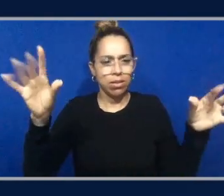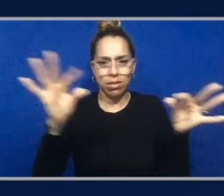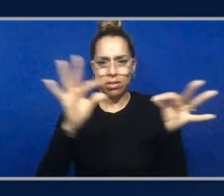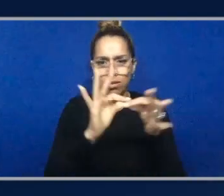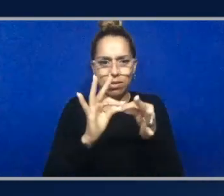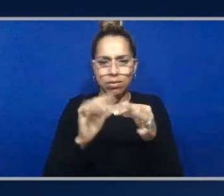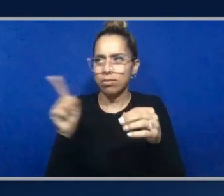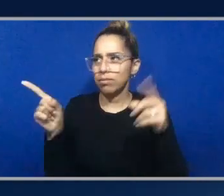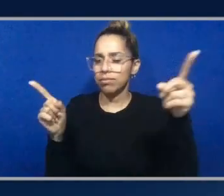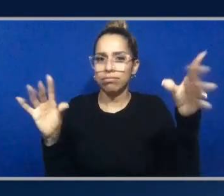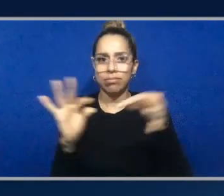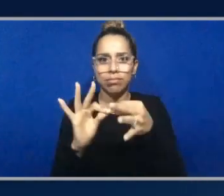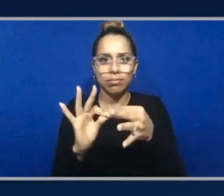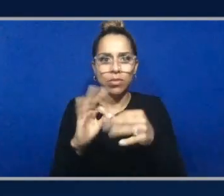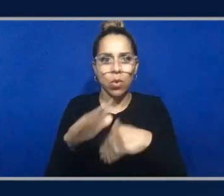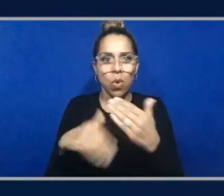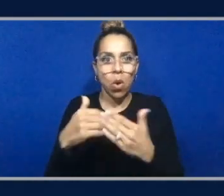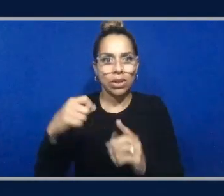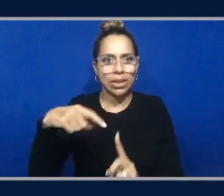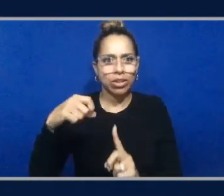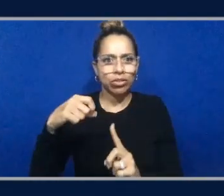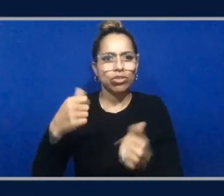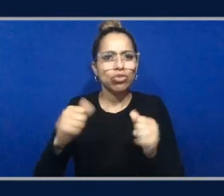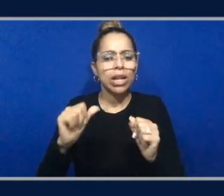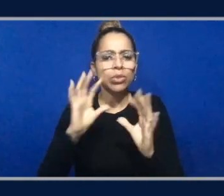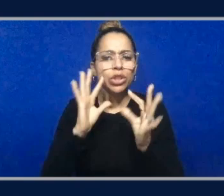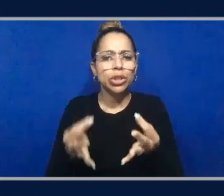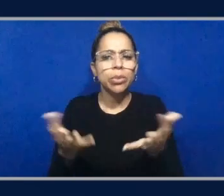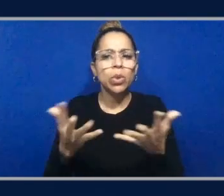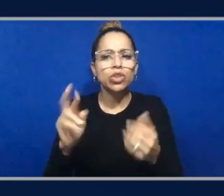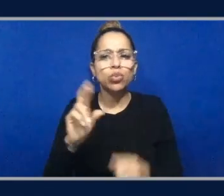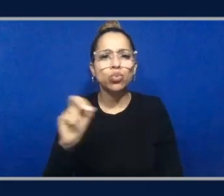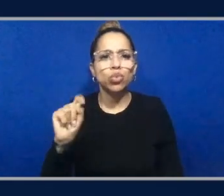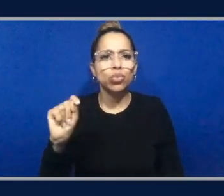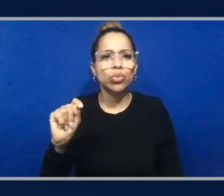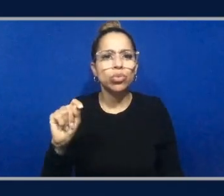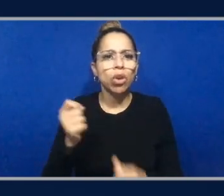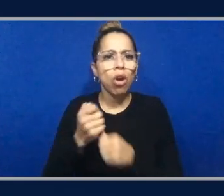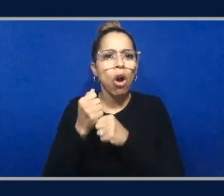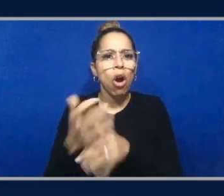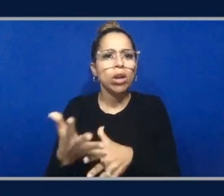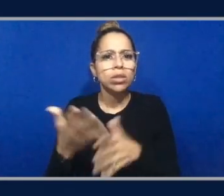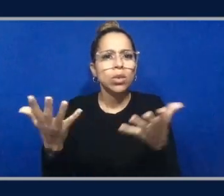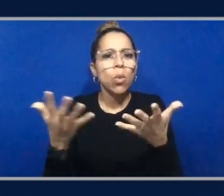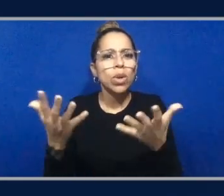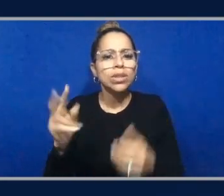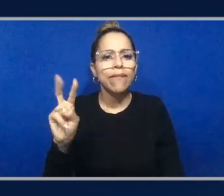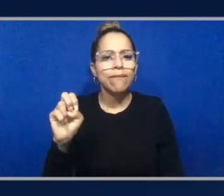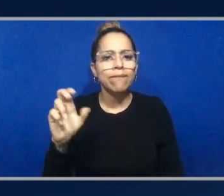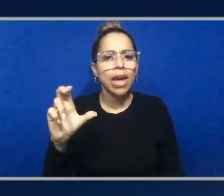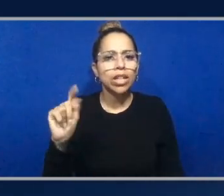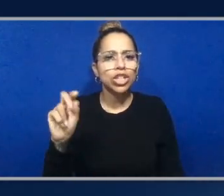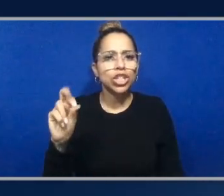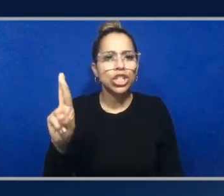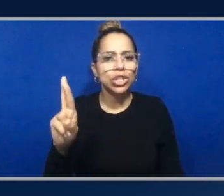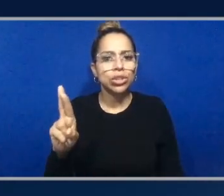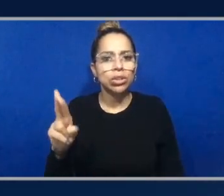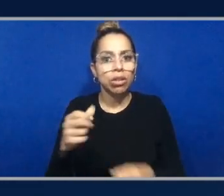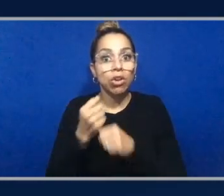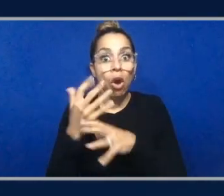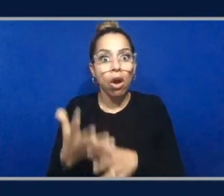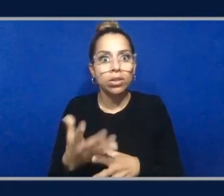determine, obviously root cause, obviously the vector of the attack, all these things, and that's not necessarily